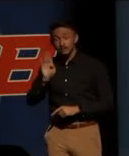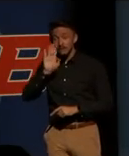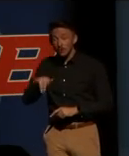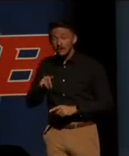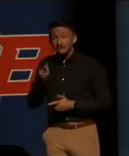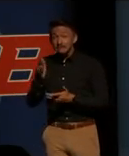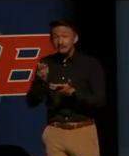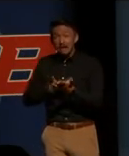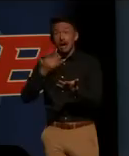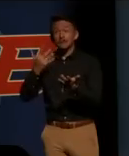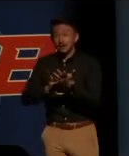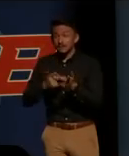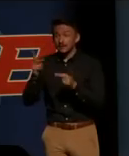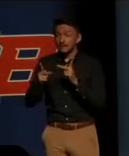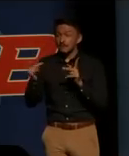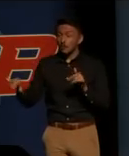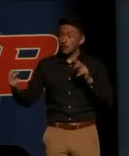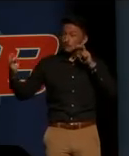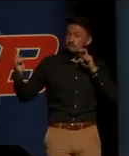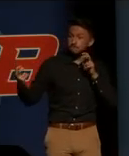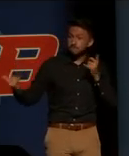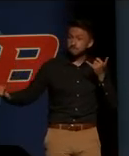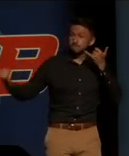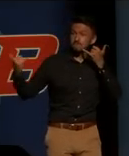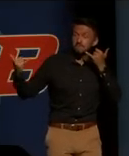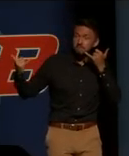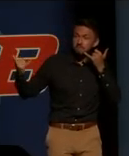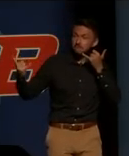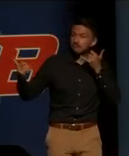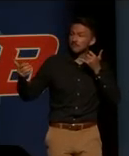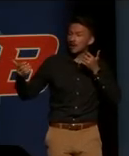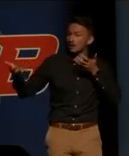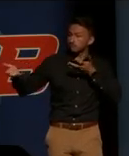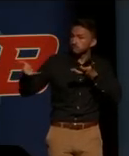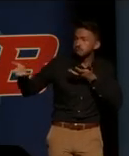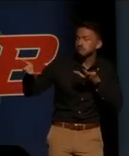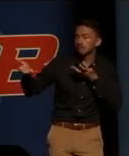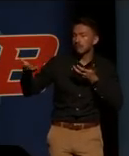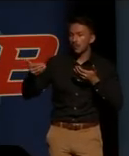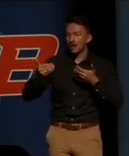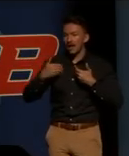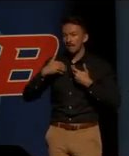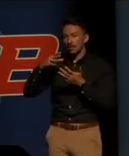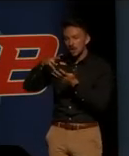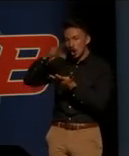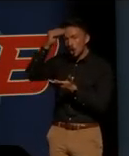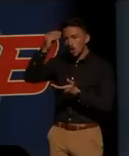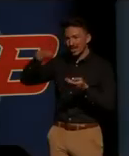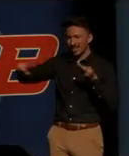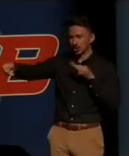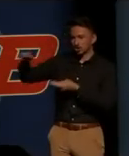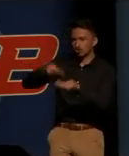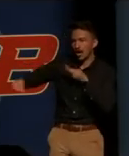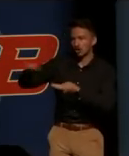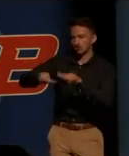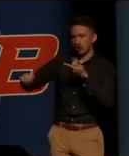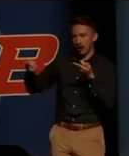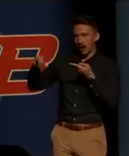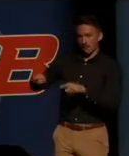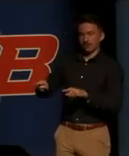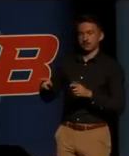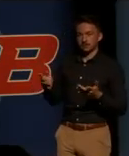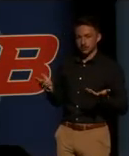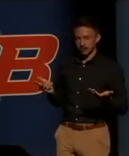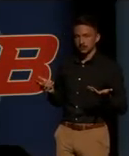I think no matter the response, there is learning and exchange that happens. I think a